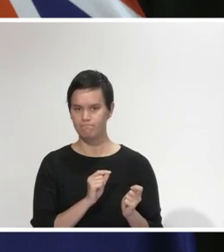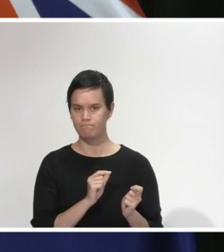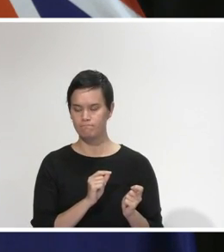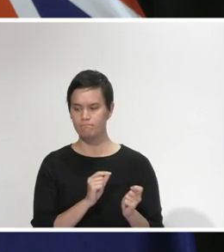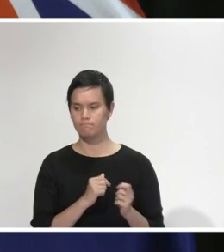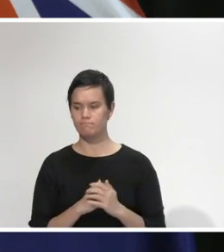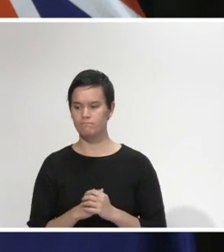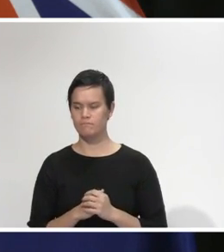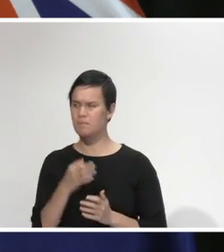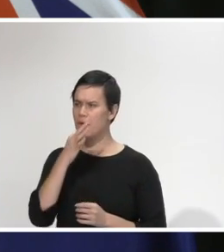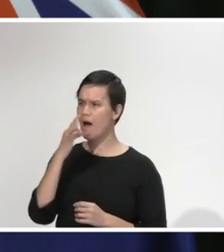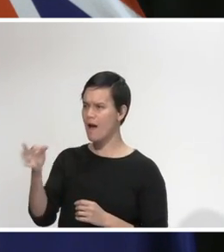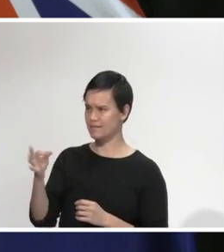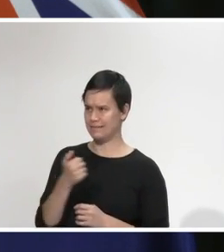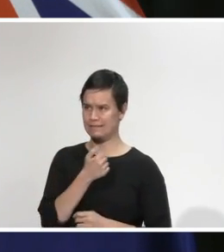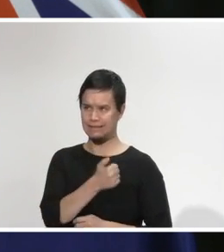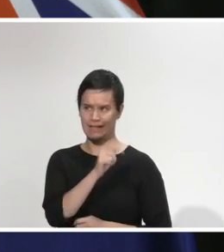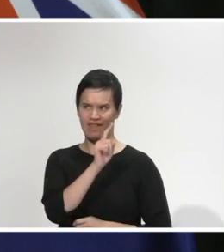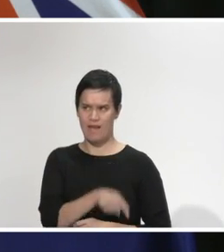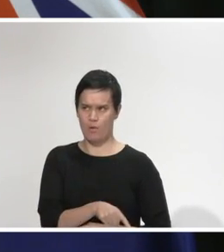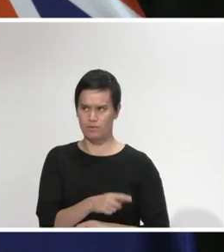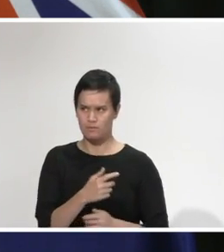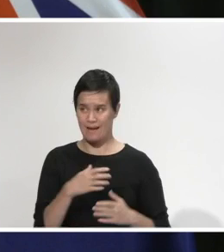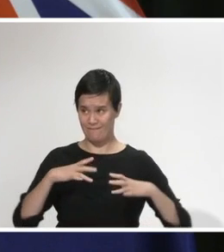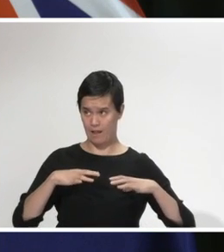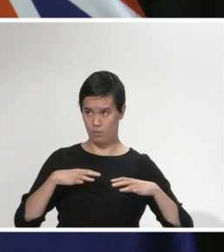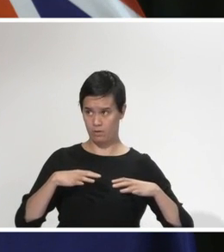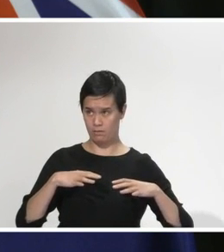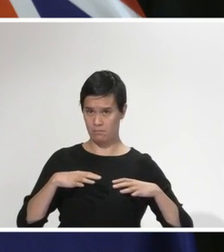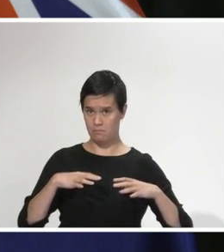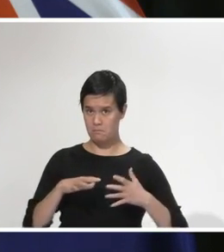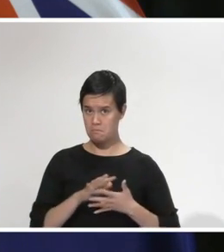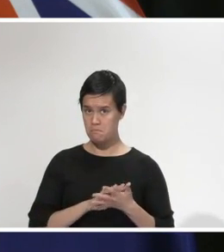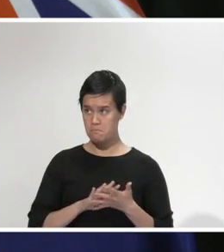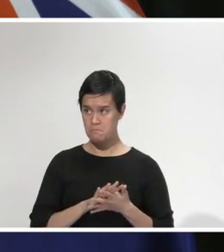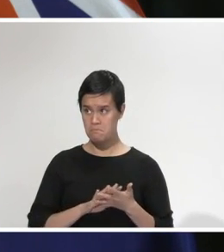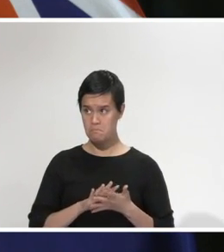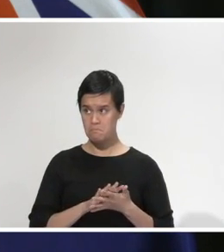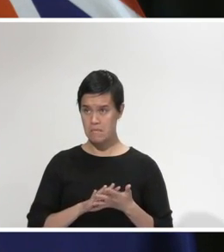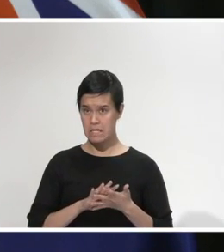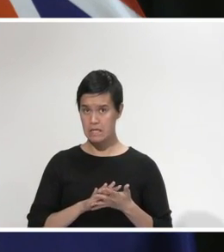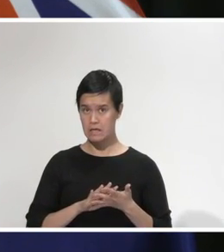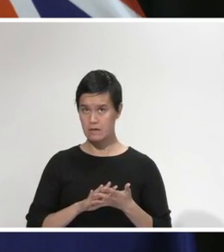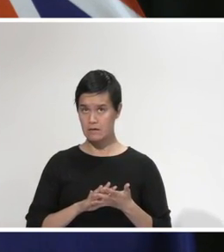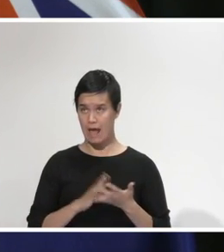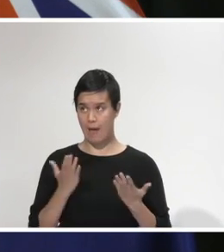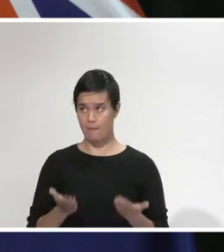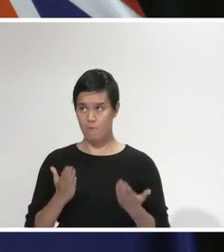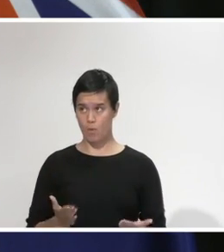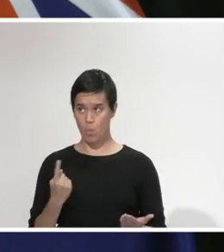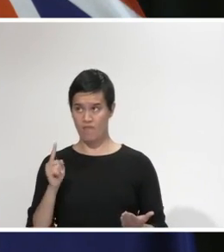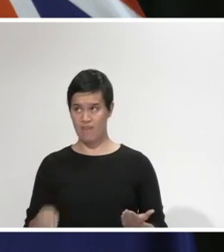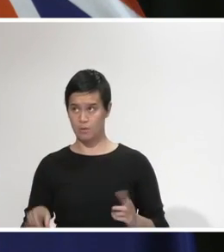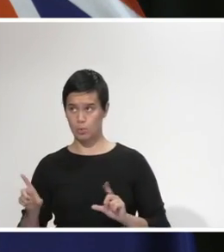1,000. You're not thinking about every day putting that 5,000 window to use somewhere, or opening up